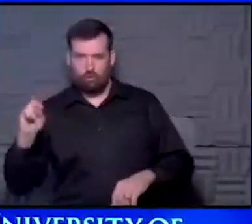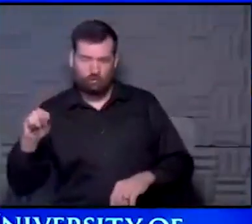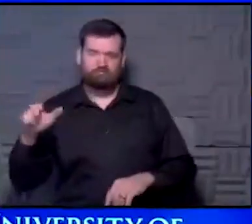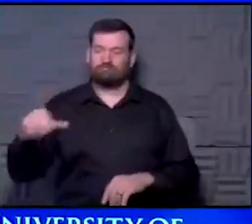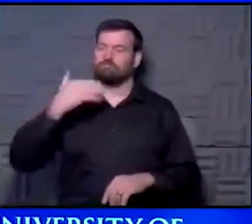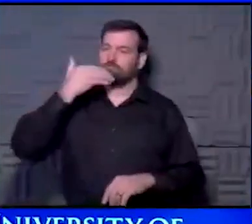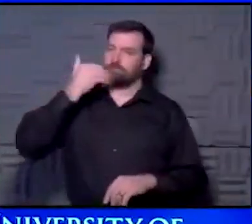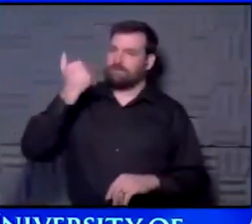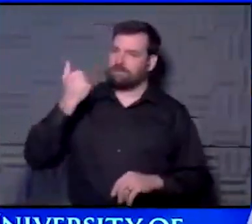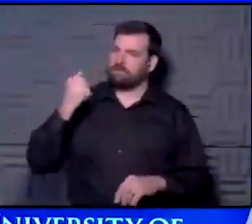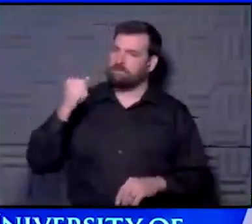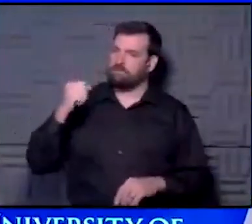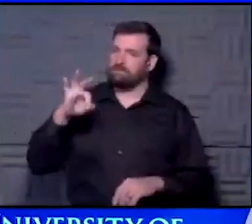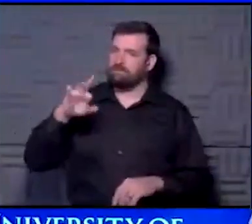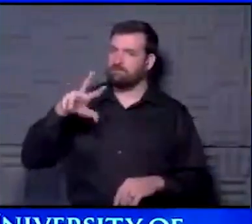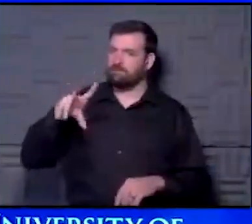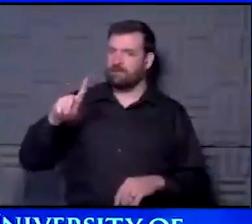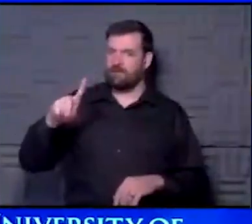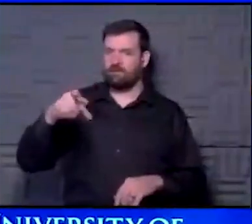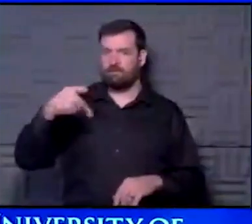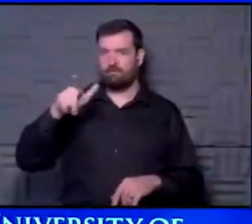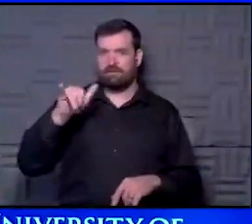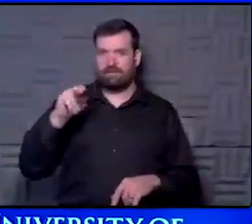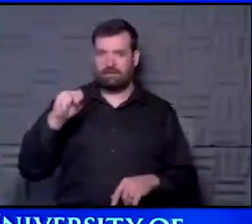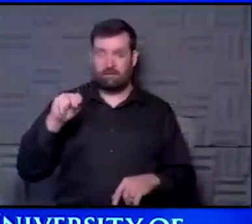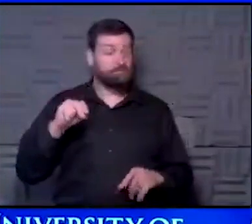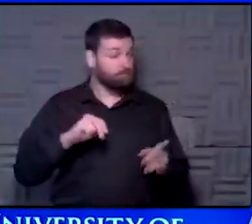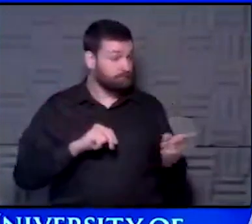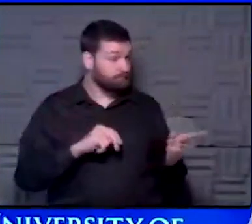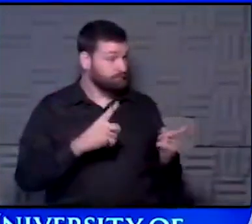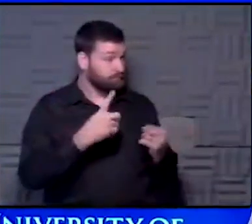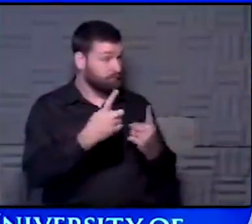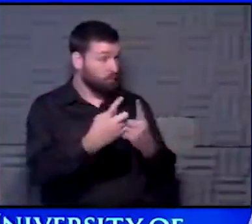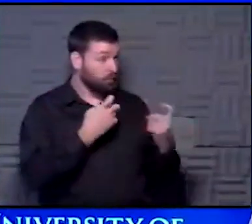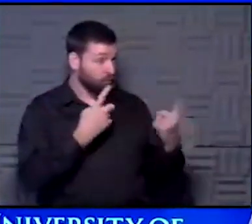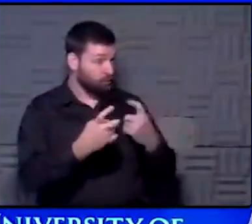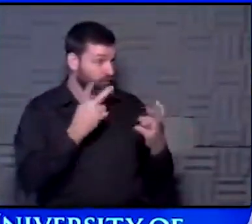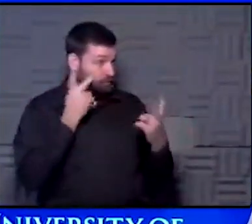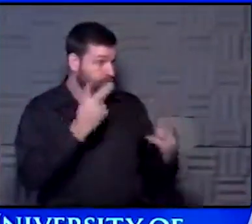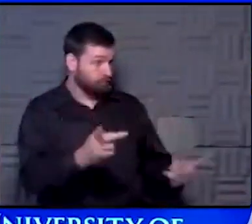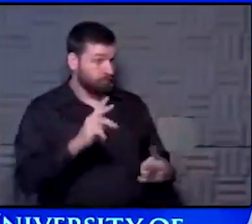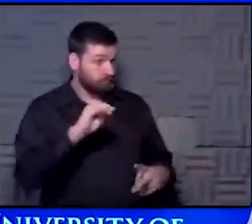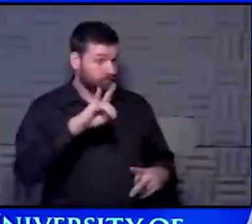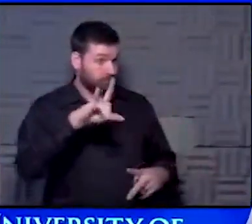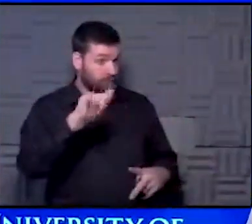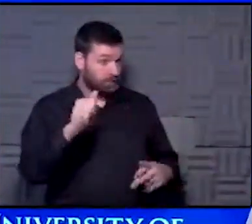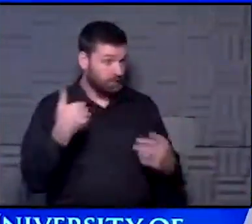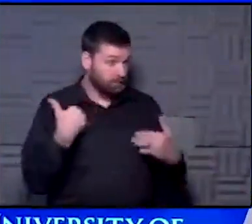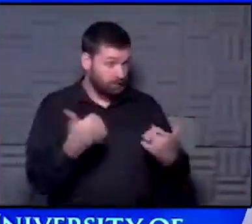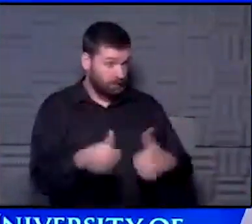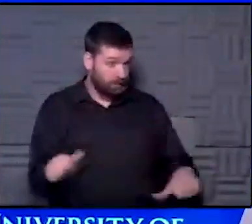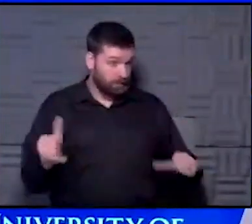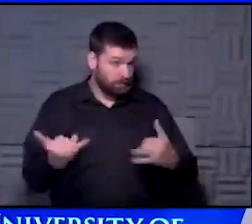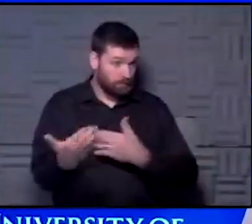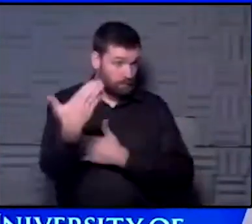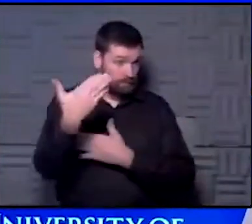had. Okay. Jill, I bet there are some questions out there. Let's see if the media have any questions for us this morning.